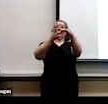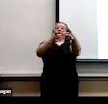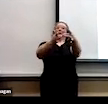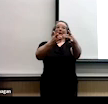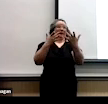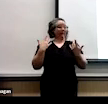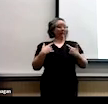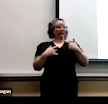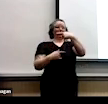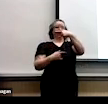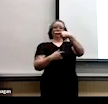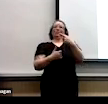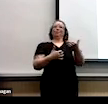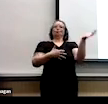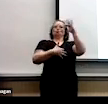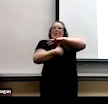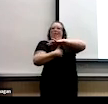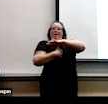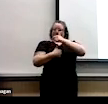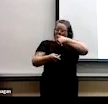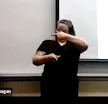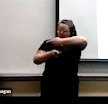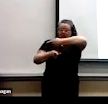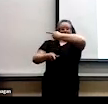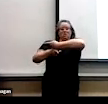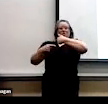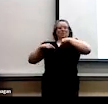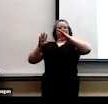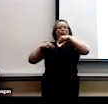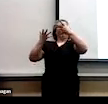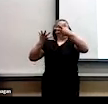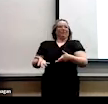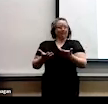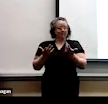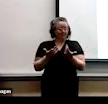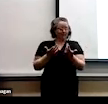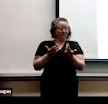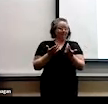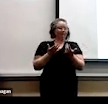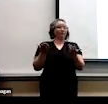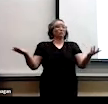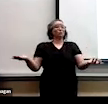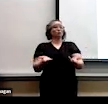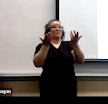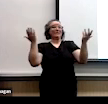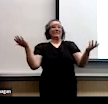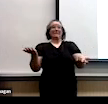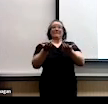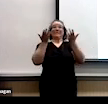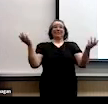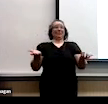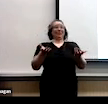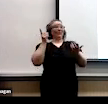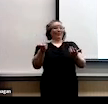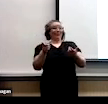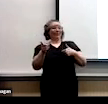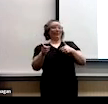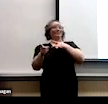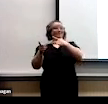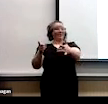with complexity or developmental disability have their primary care provided by a pediatrician. And so that person's not going to be involved long-term,